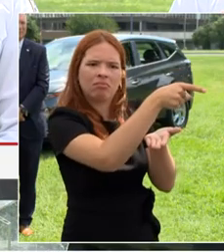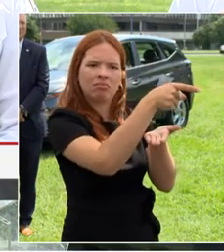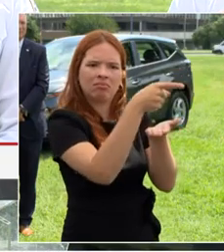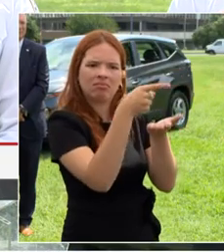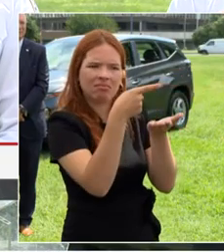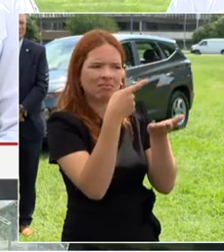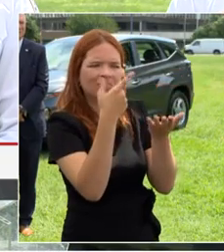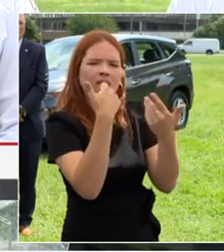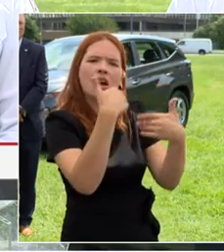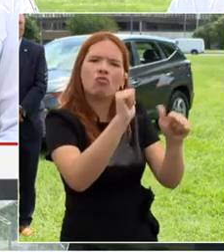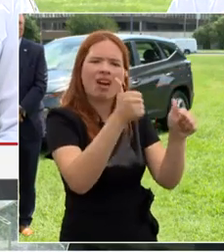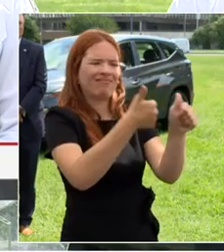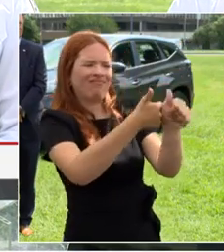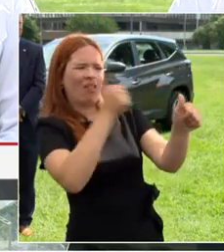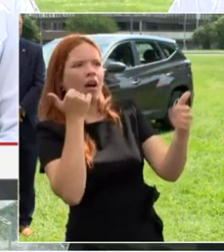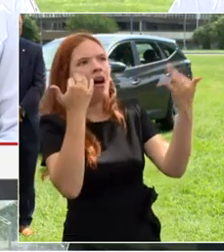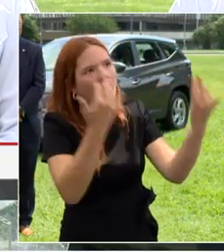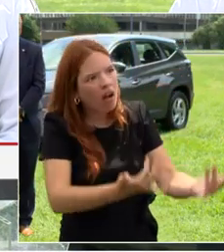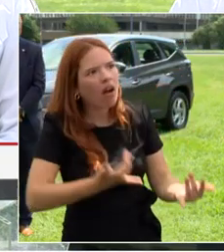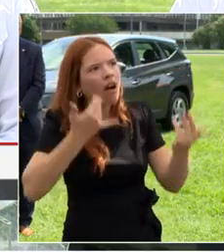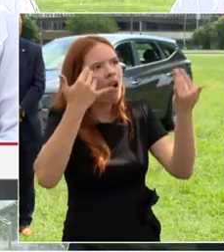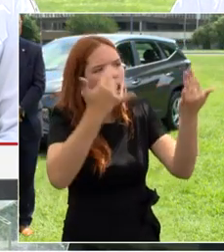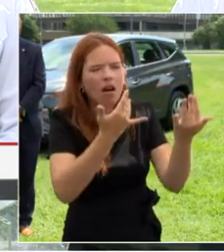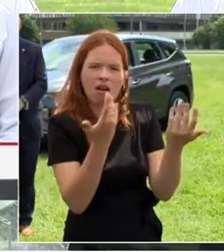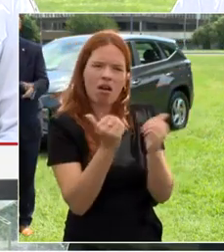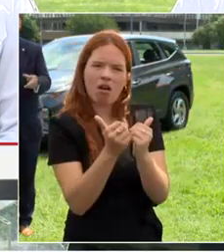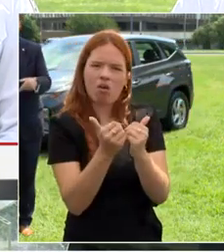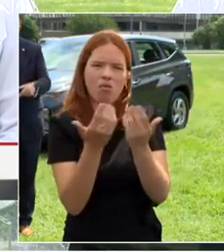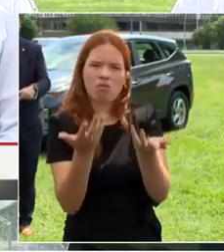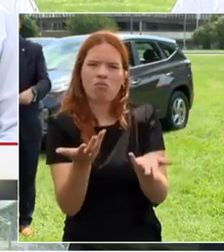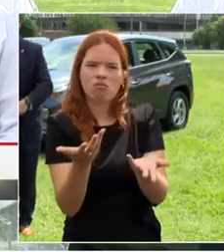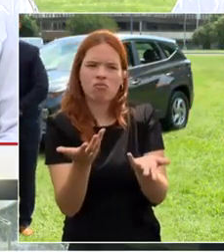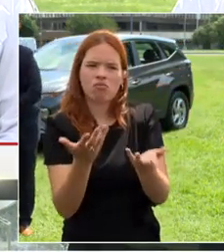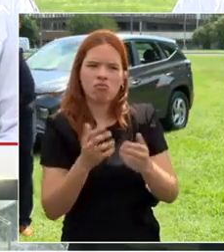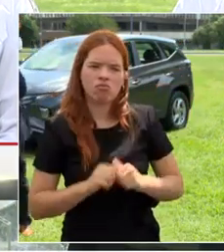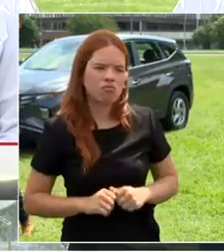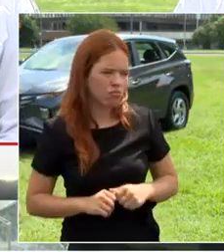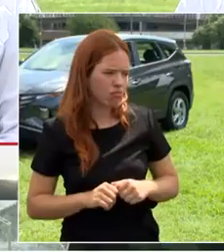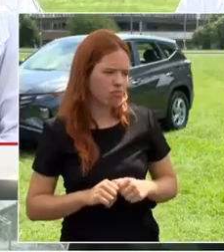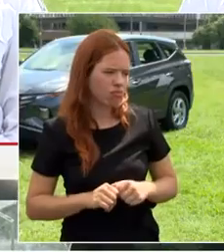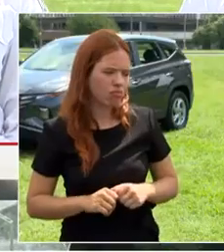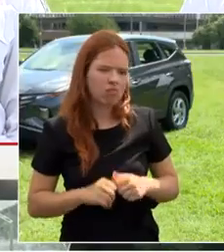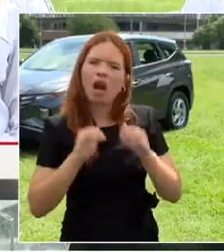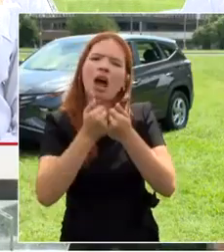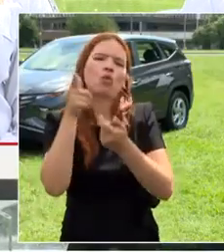vehicles back and take advantage of a program like this? I appreciate it. Let me grab the mic.